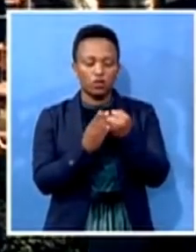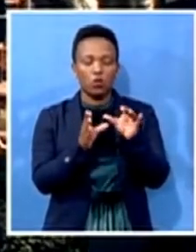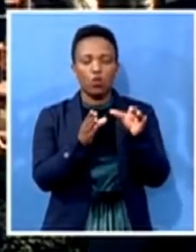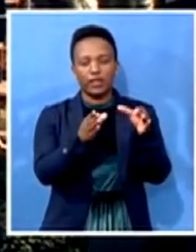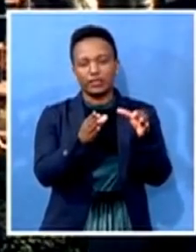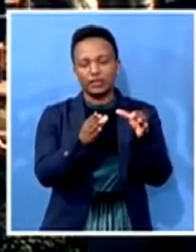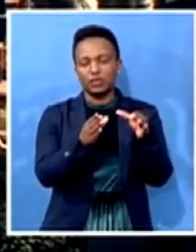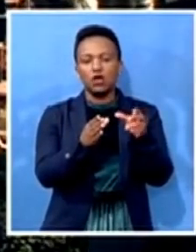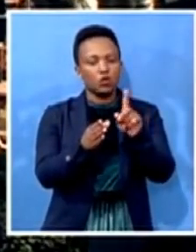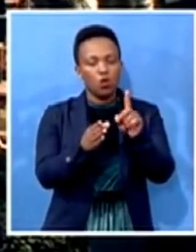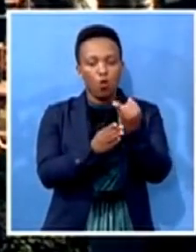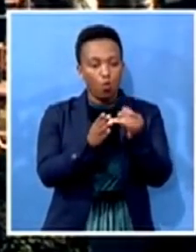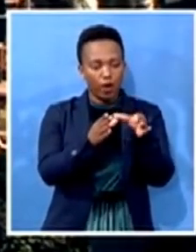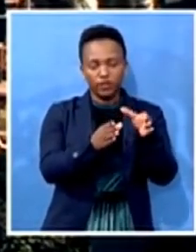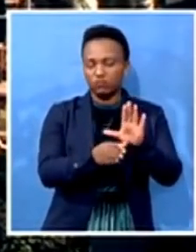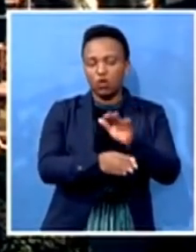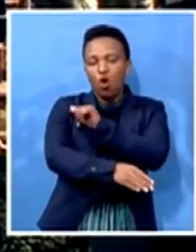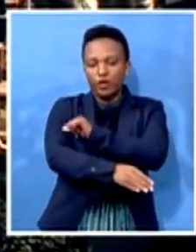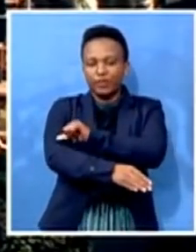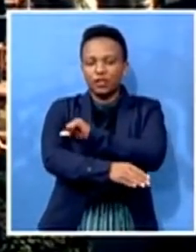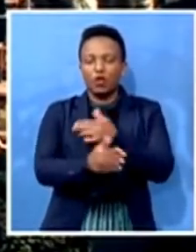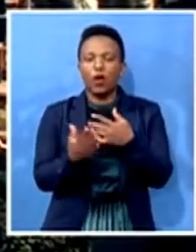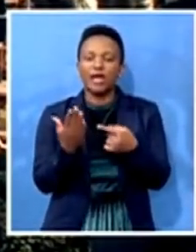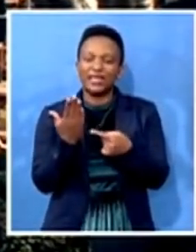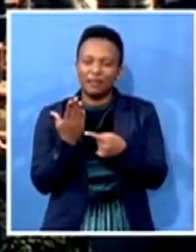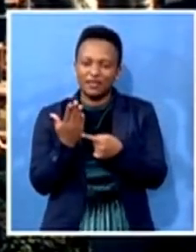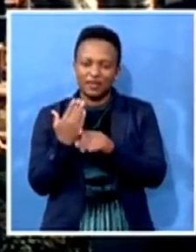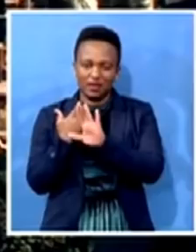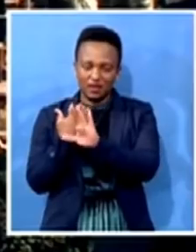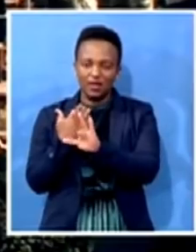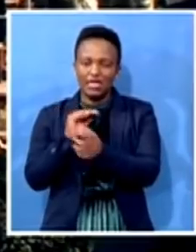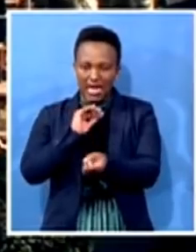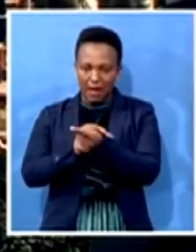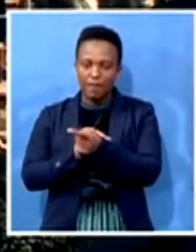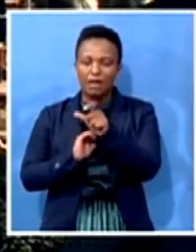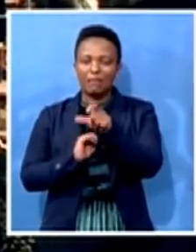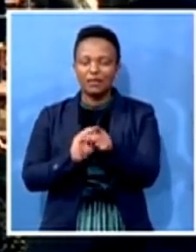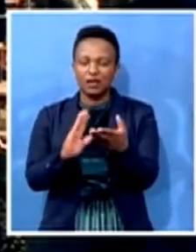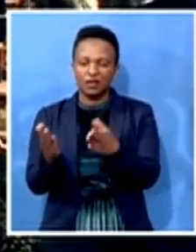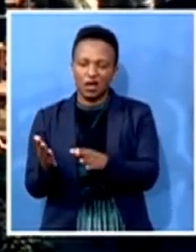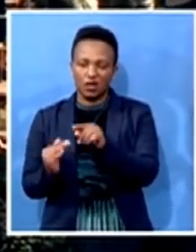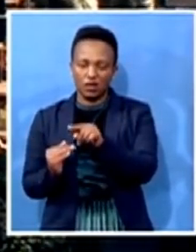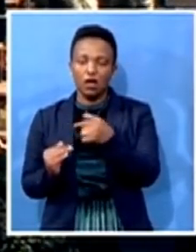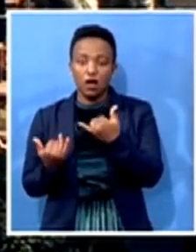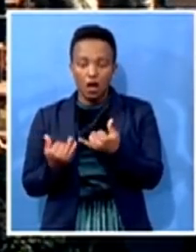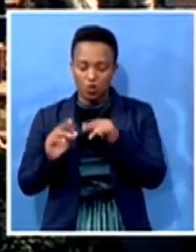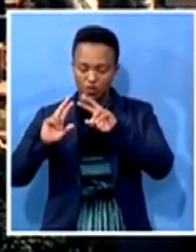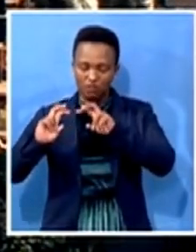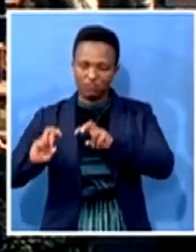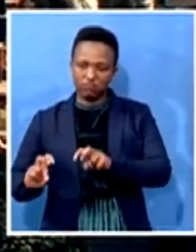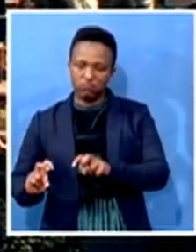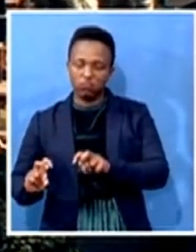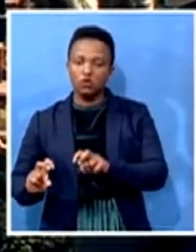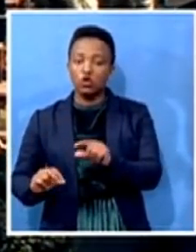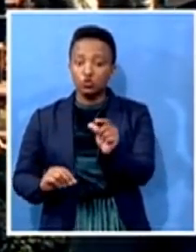where it occurred. We are investigating. A report will soon be shared with the family and shared with